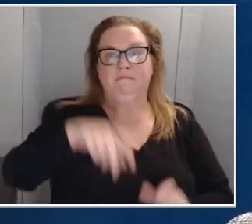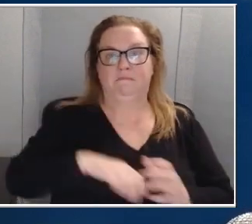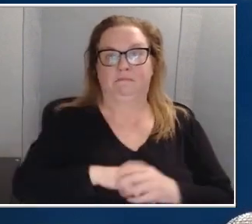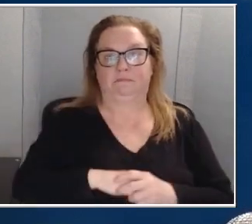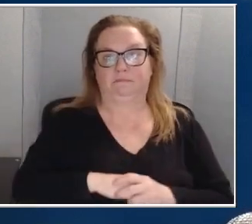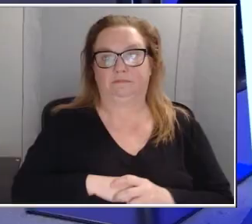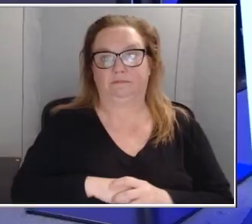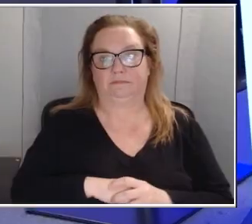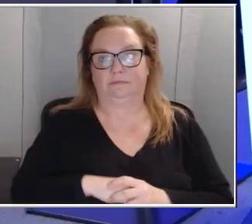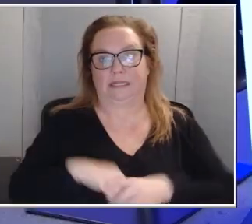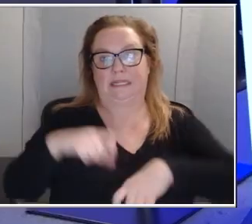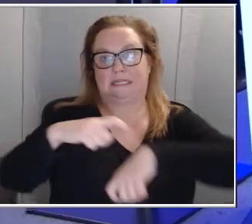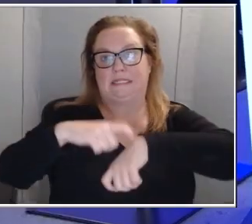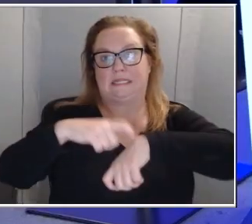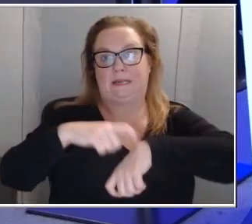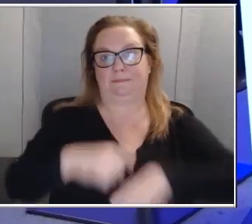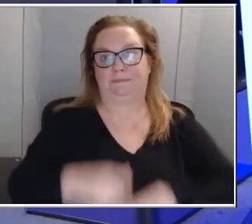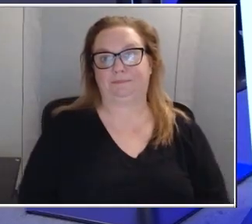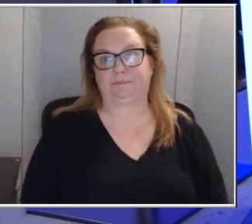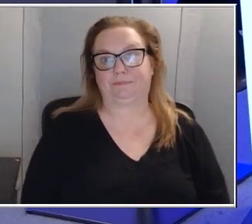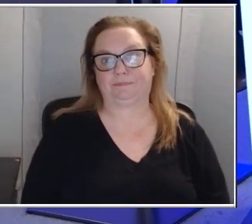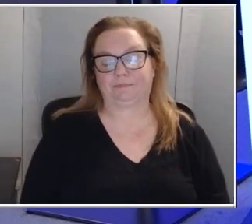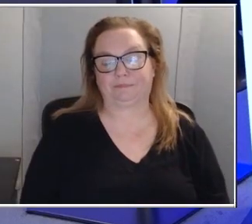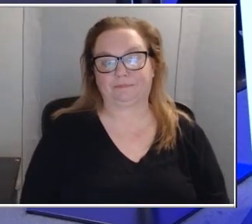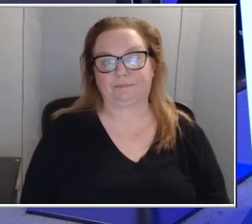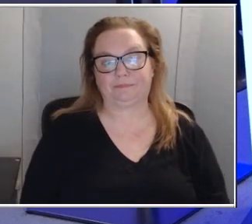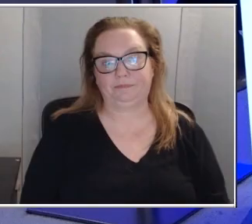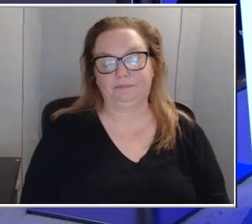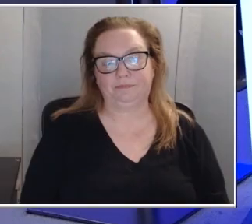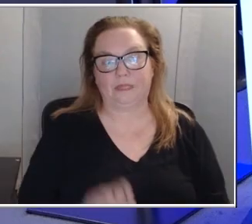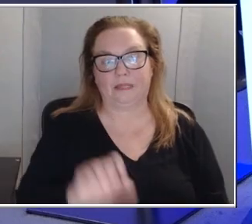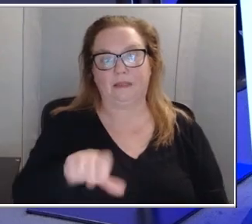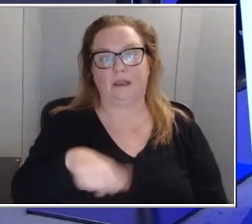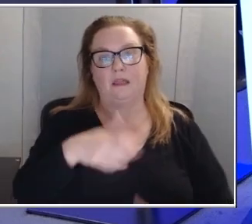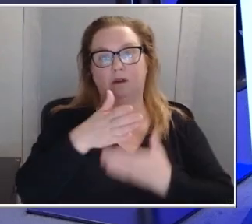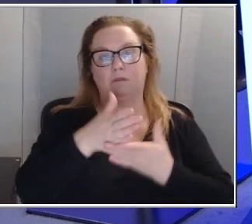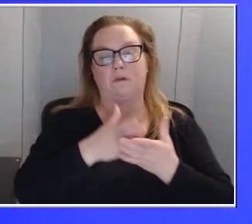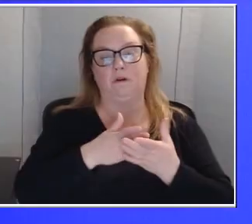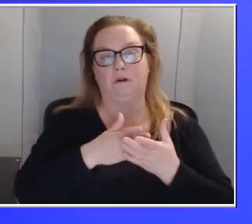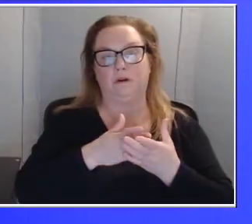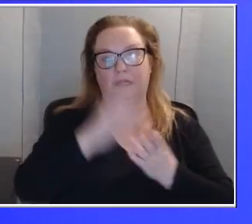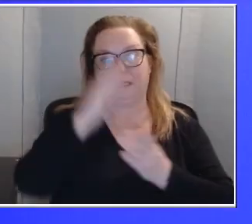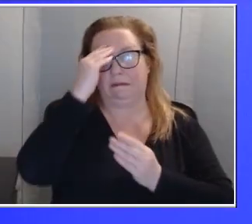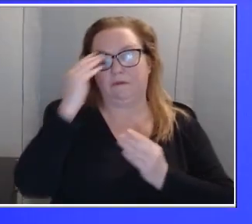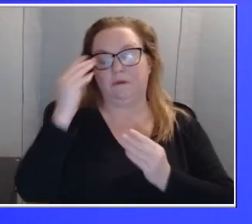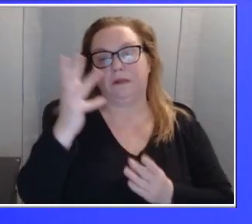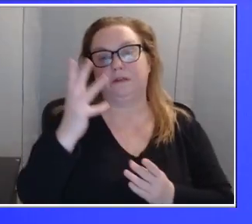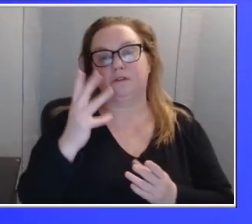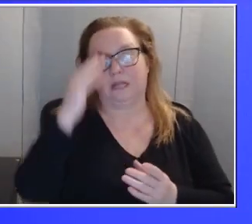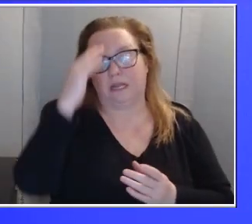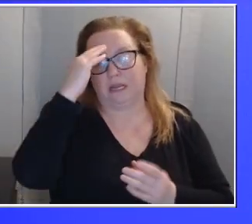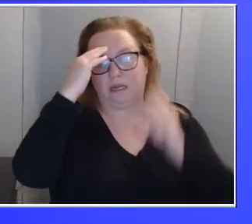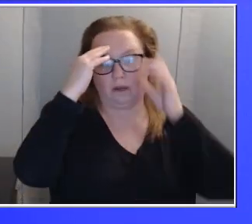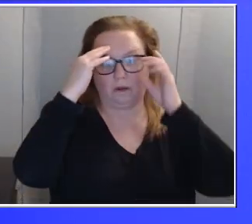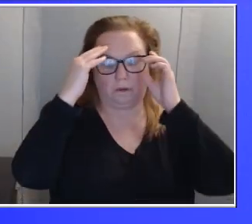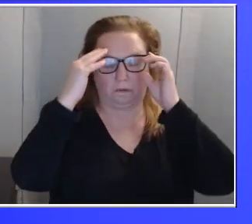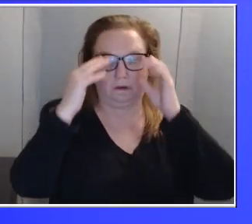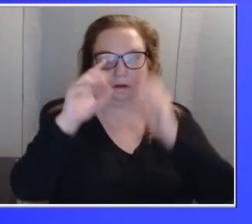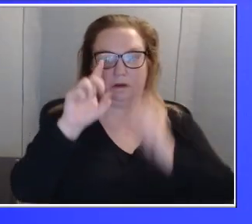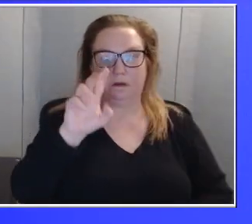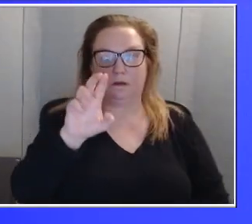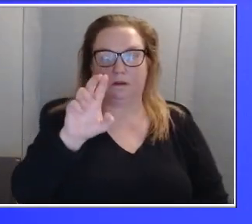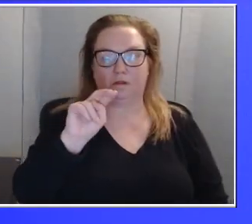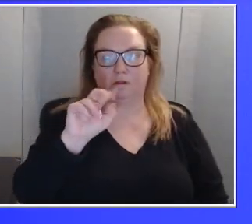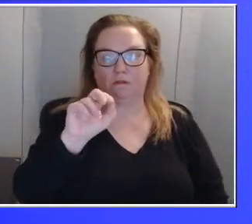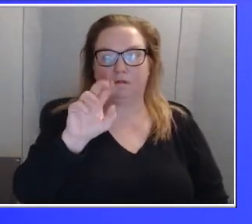takes time. The other key piece, I think, to this too, when we're talking about information, and I know that Dr. Norman and I have talked a lot